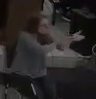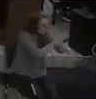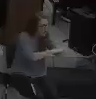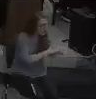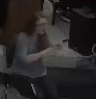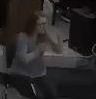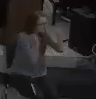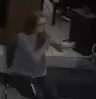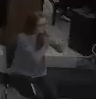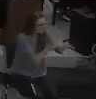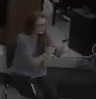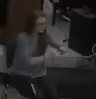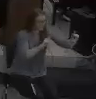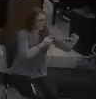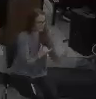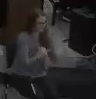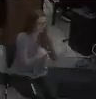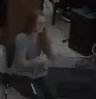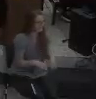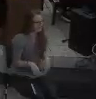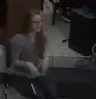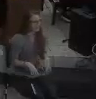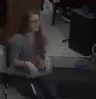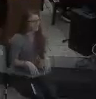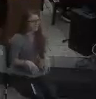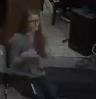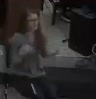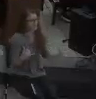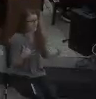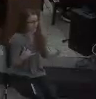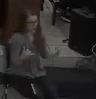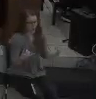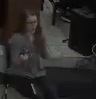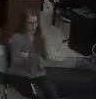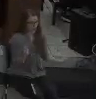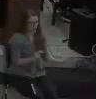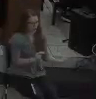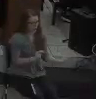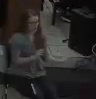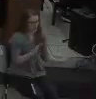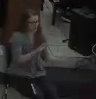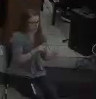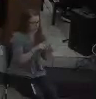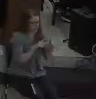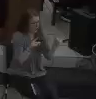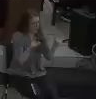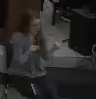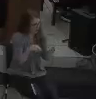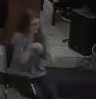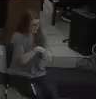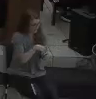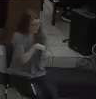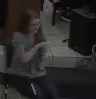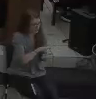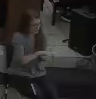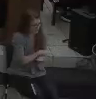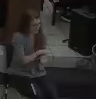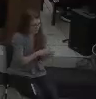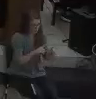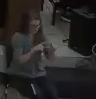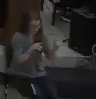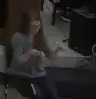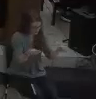today. I would invite you to take a moment to look at your card that's inside the worship folder